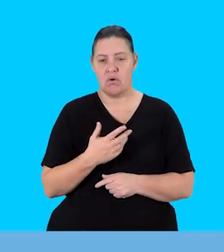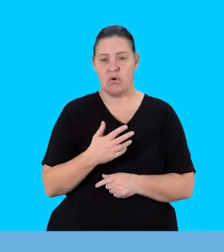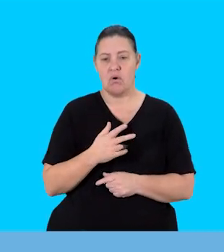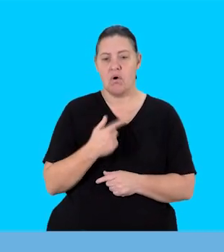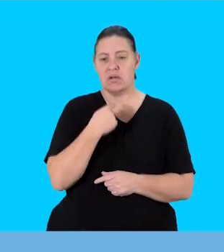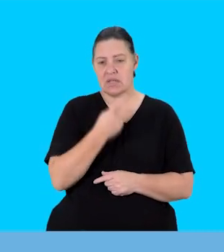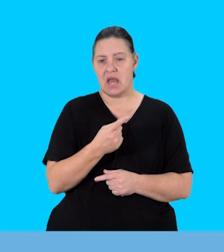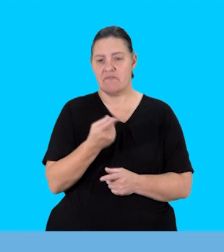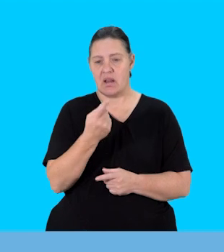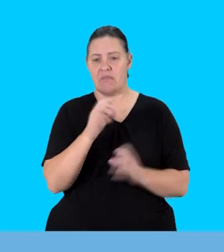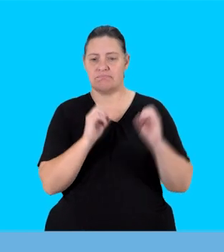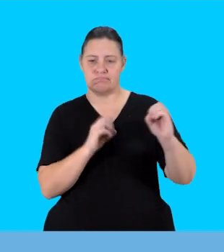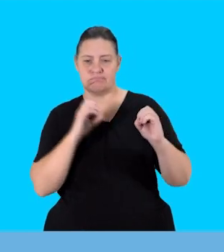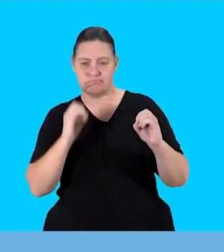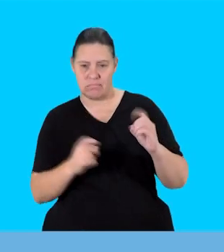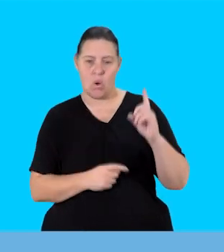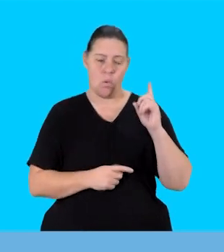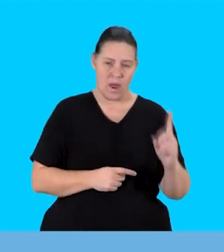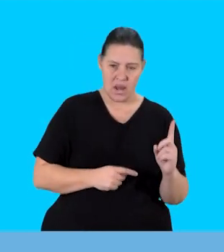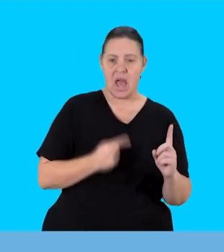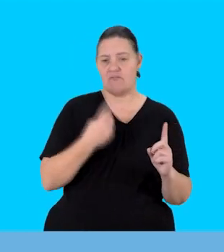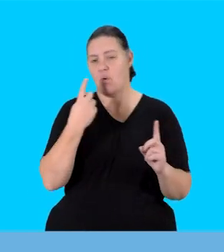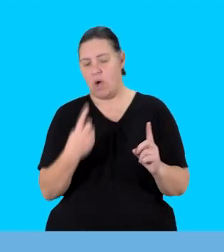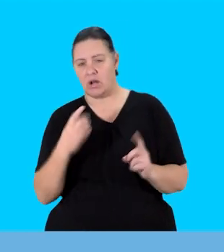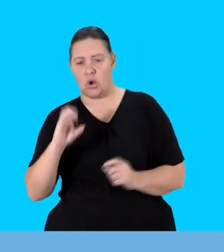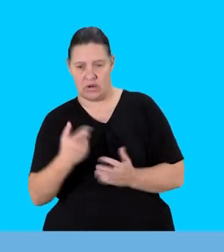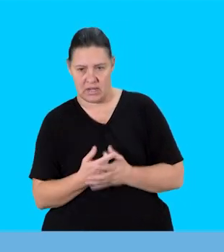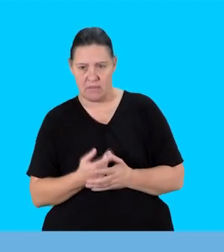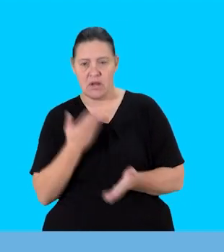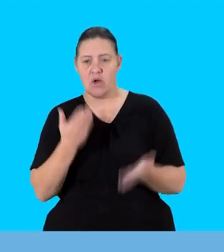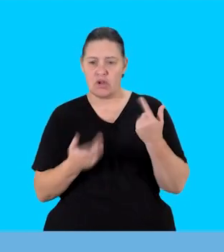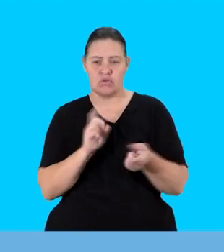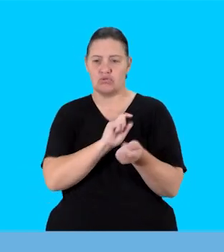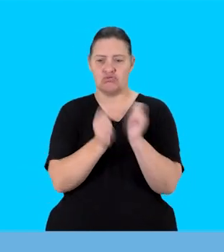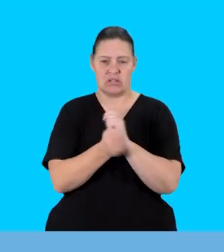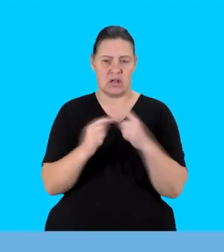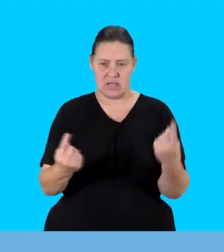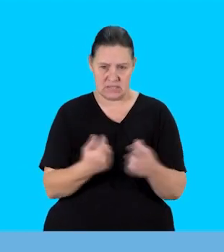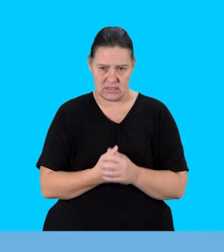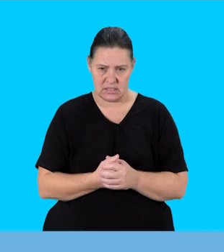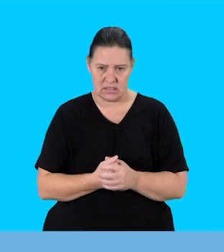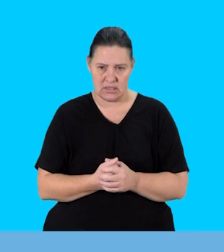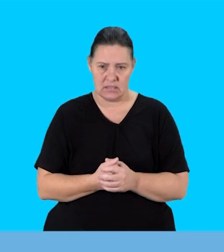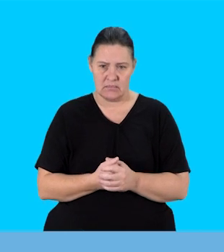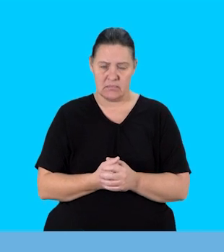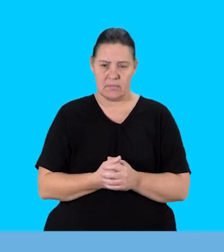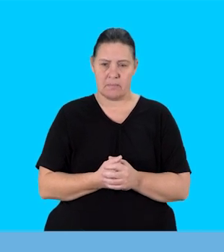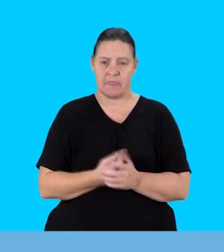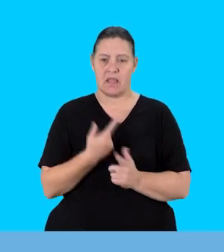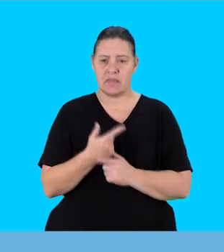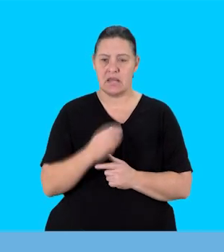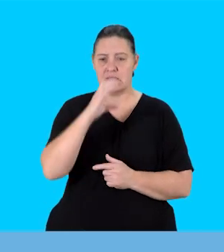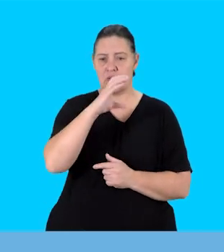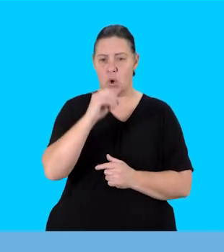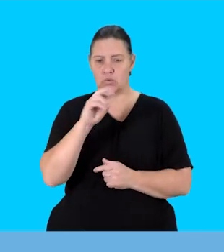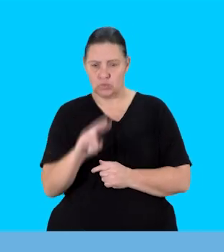1:1. For every 1 sodium atom, there must be 1 chlorine atom. So that ratio cannot change for compounds. For all the compounds, they